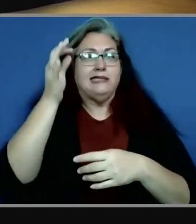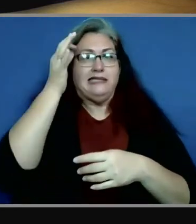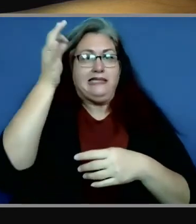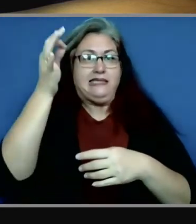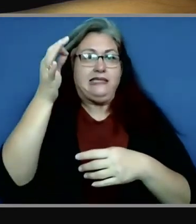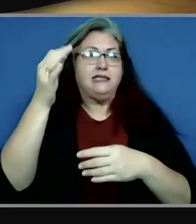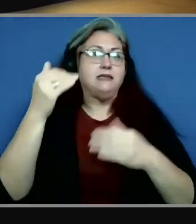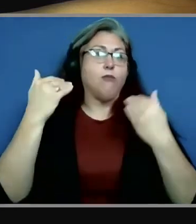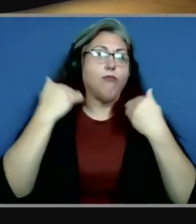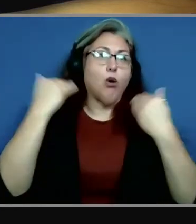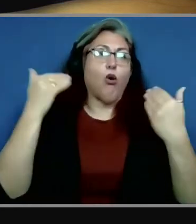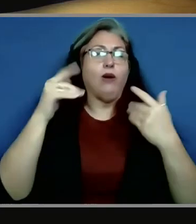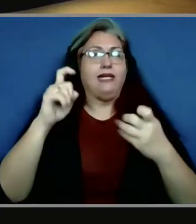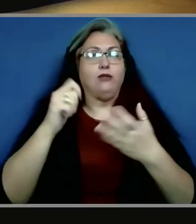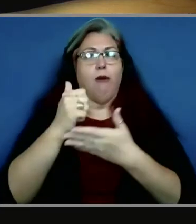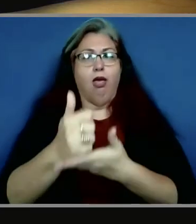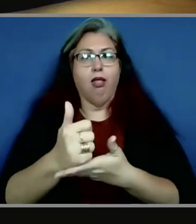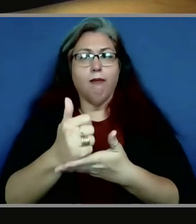communities. We need to help them.